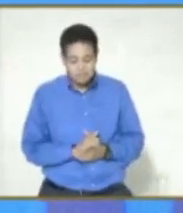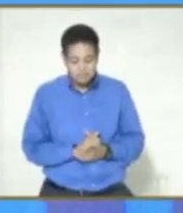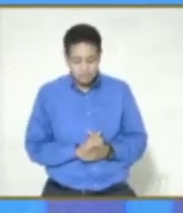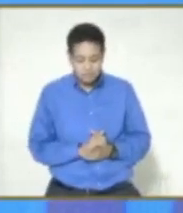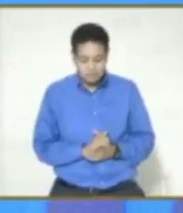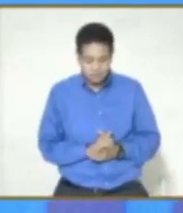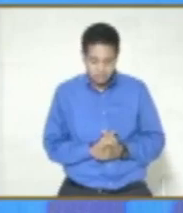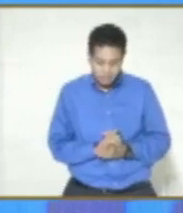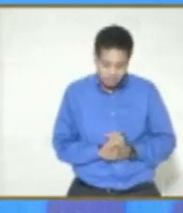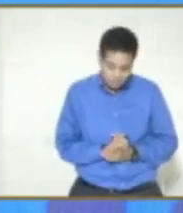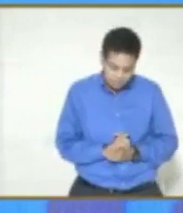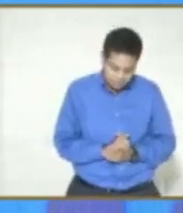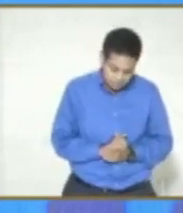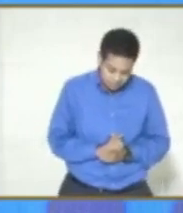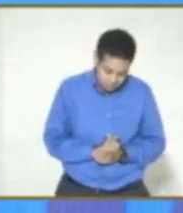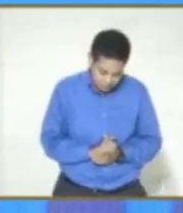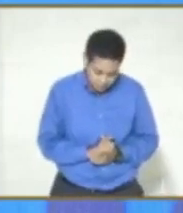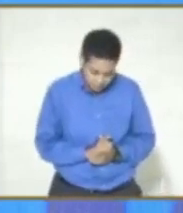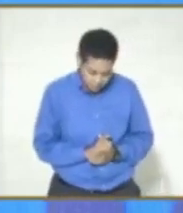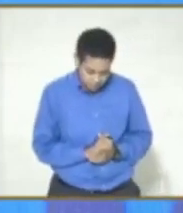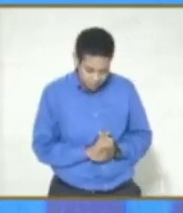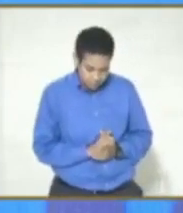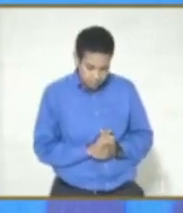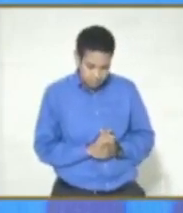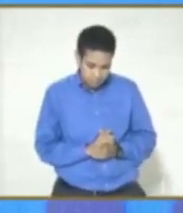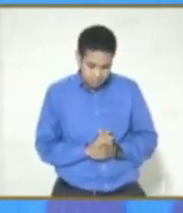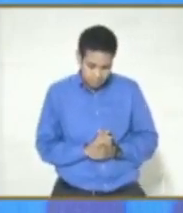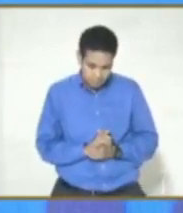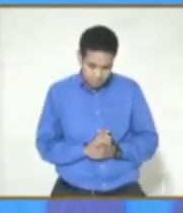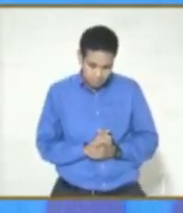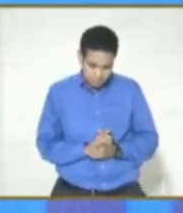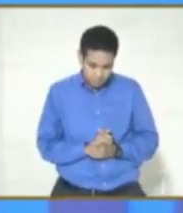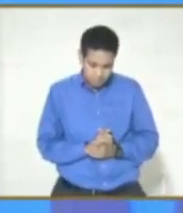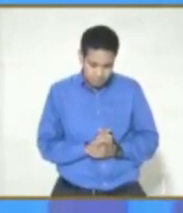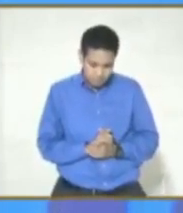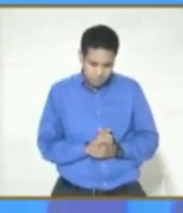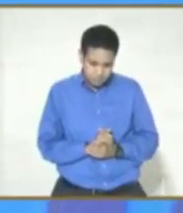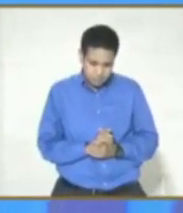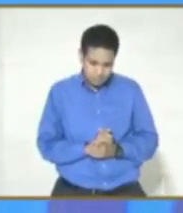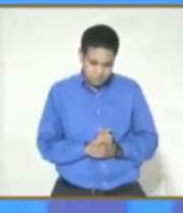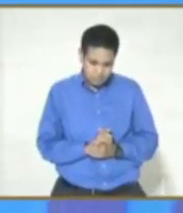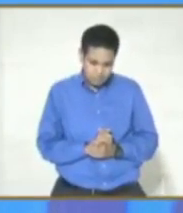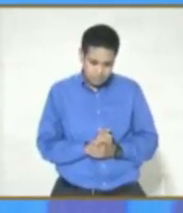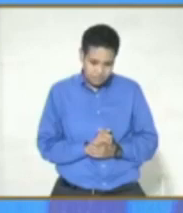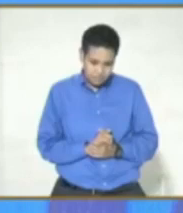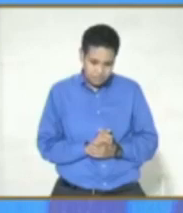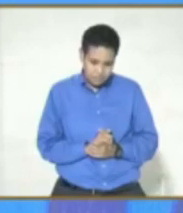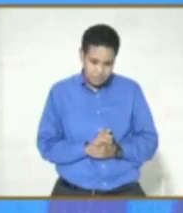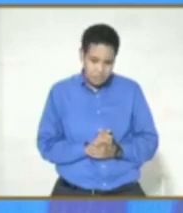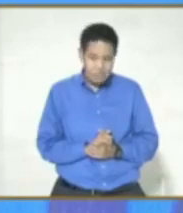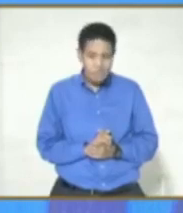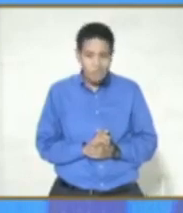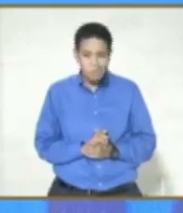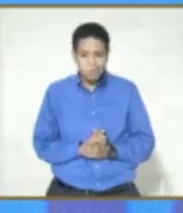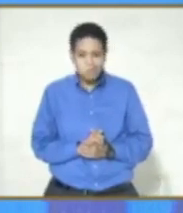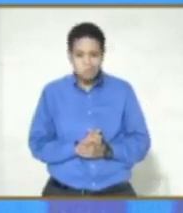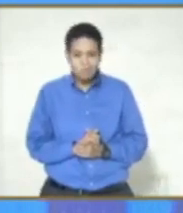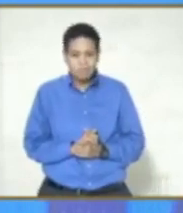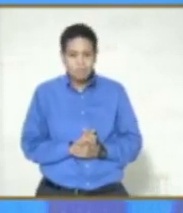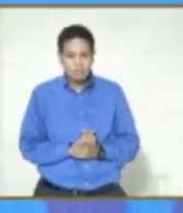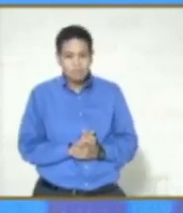that I don't know if that is totally true. I am aware, based on